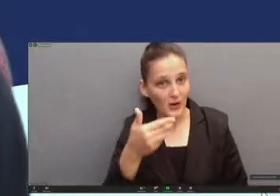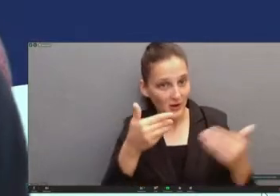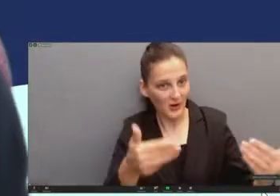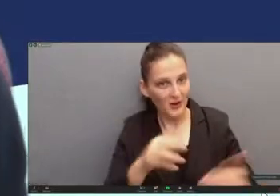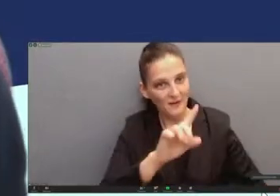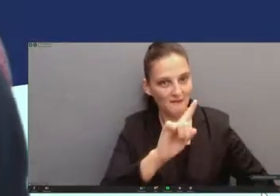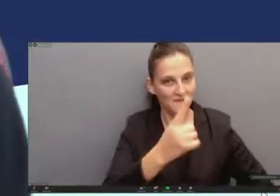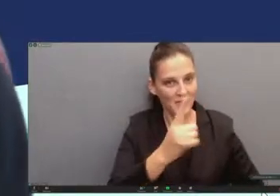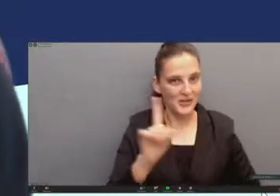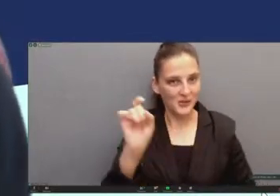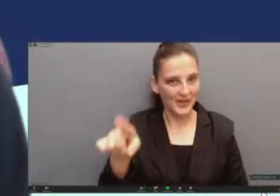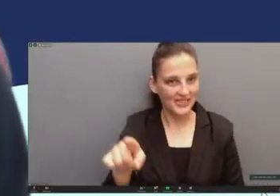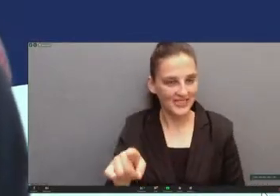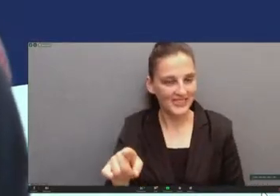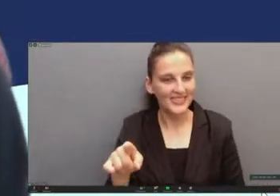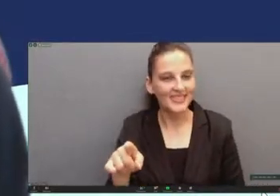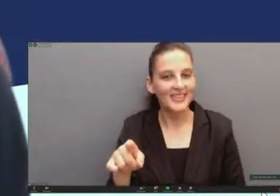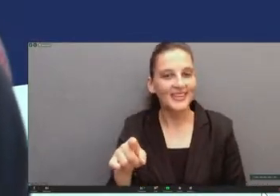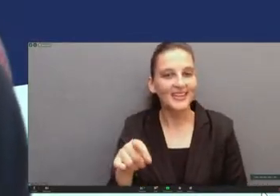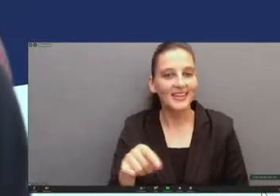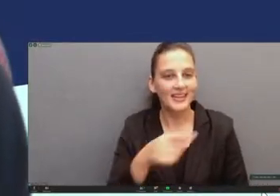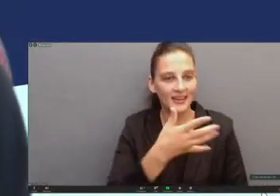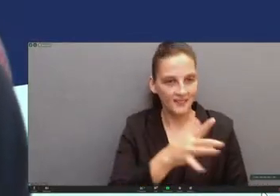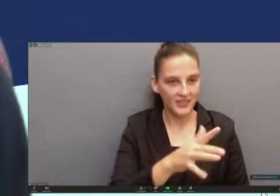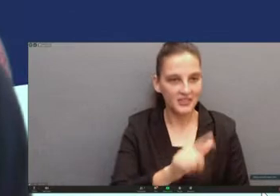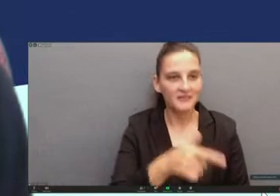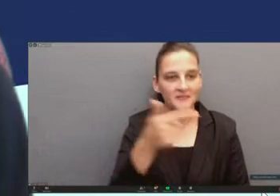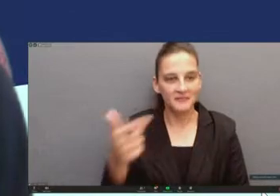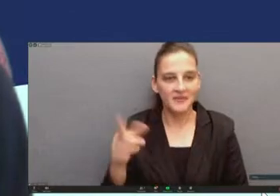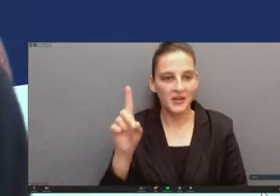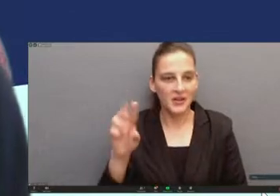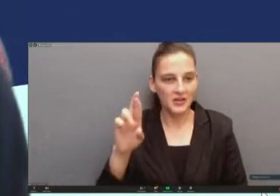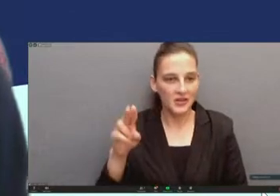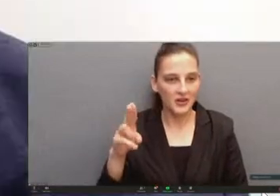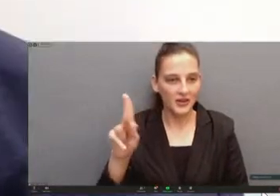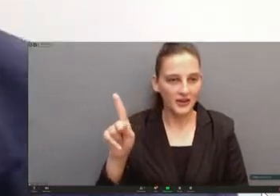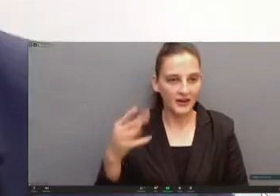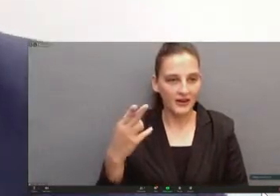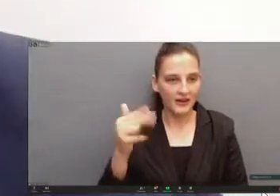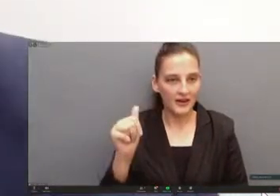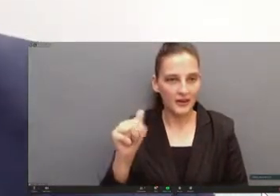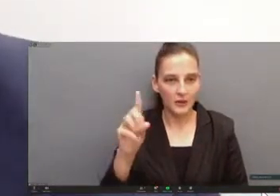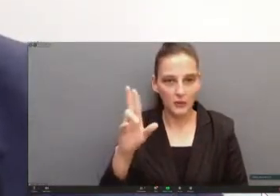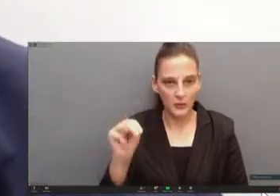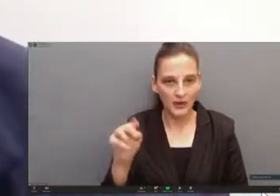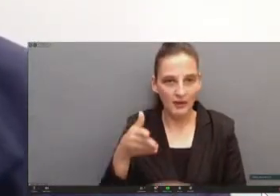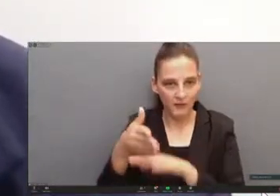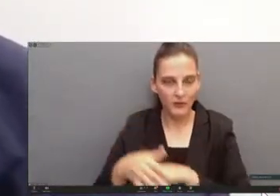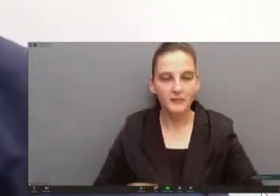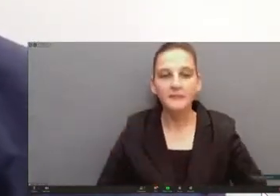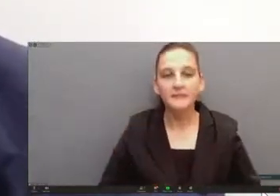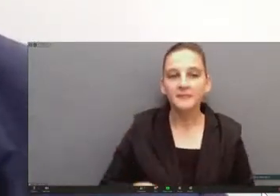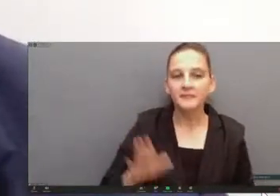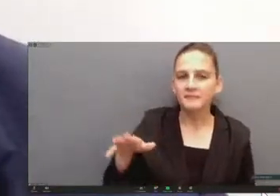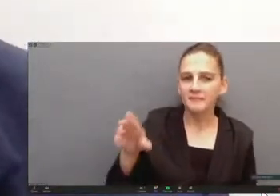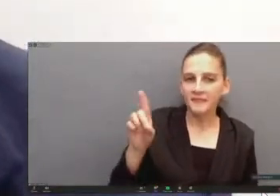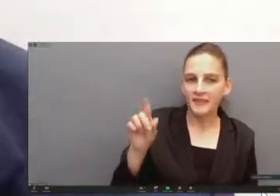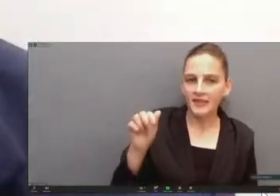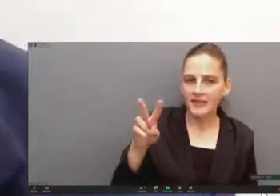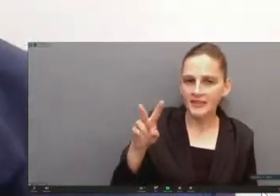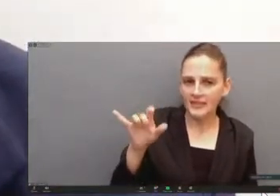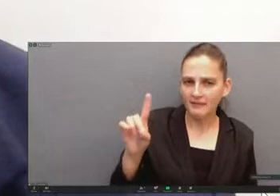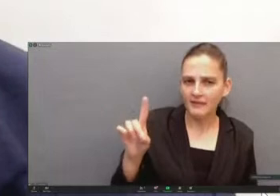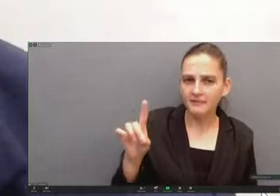our first question, and then Dr. Khaldoon, please after. David, there's been, increasing